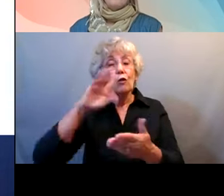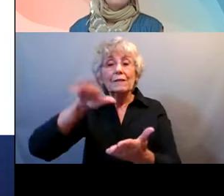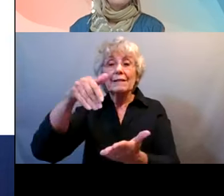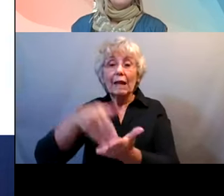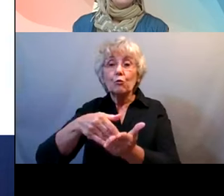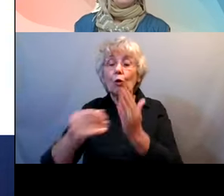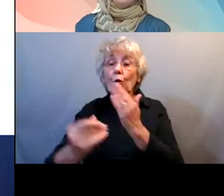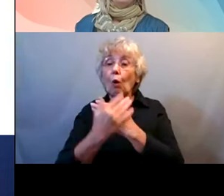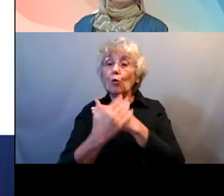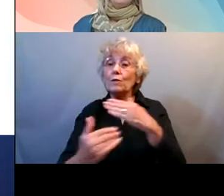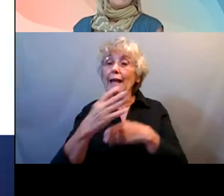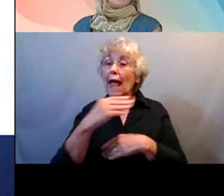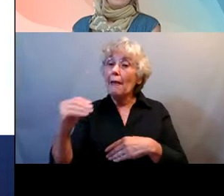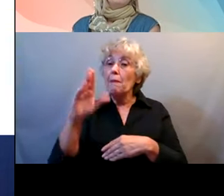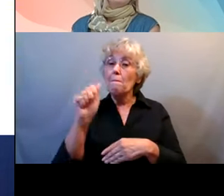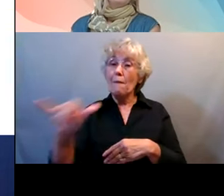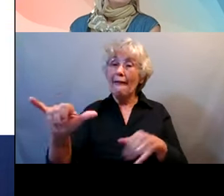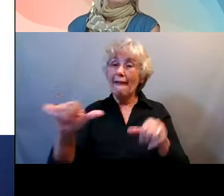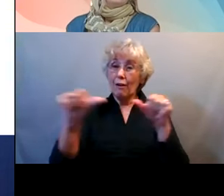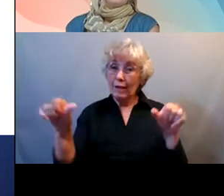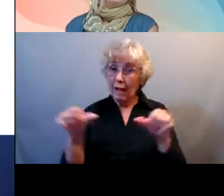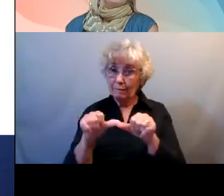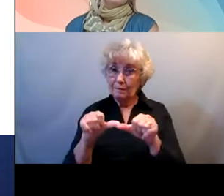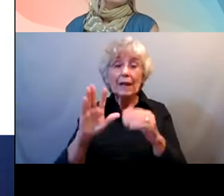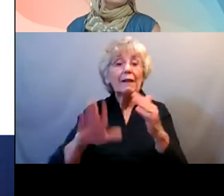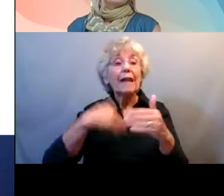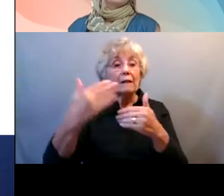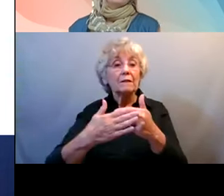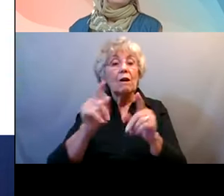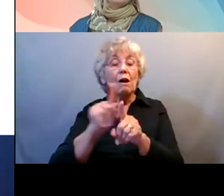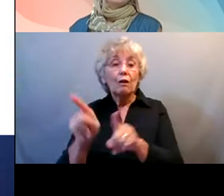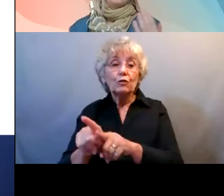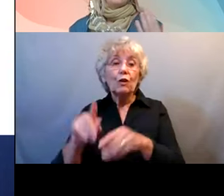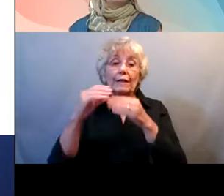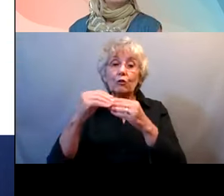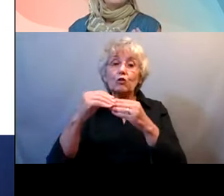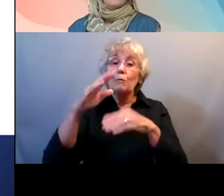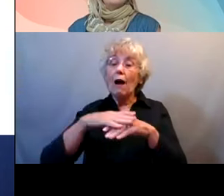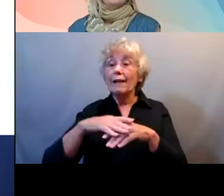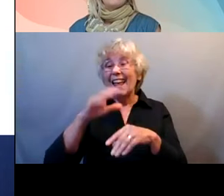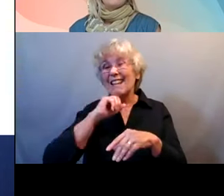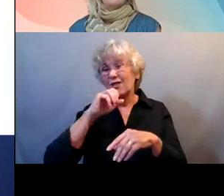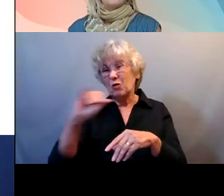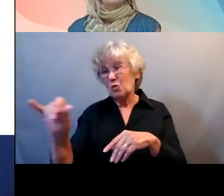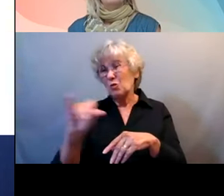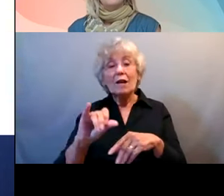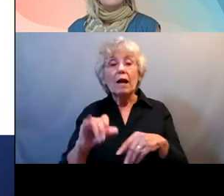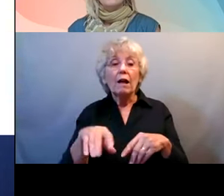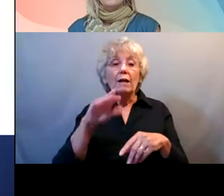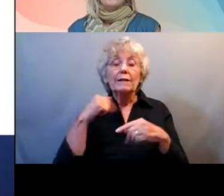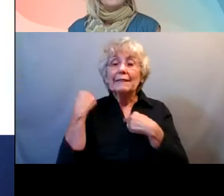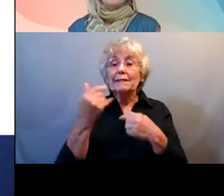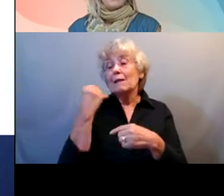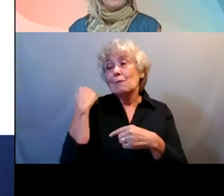Area. Next slide. And then also in the leadership on aging, since our last meeting, we